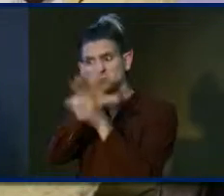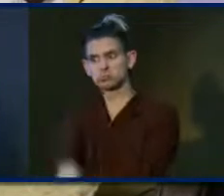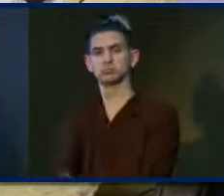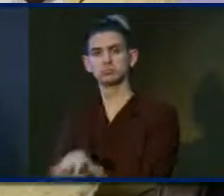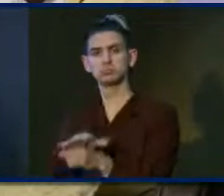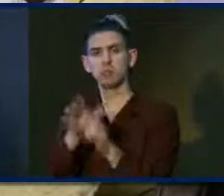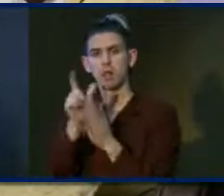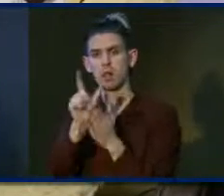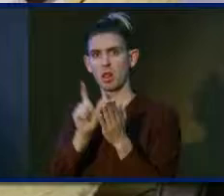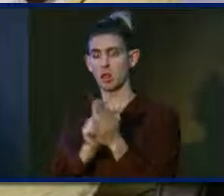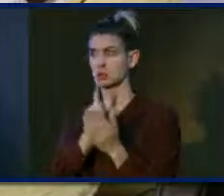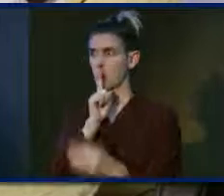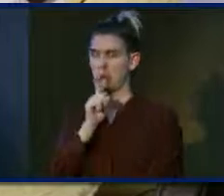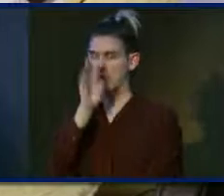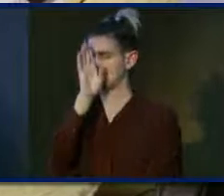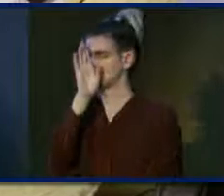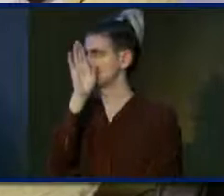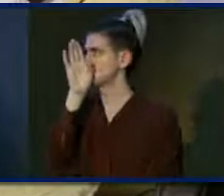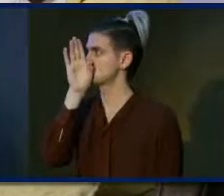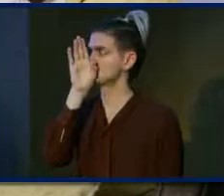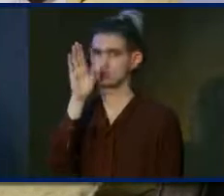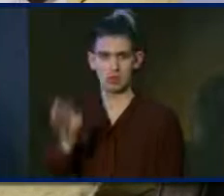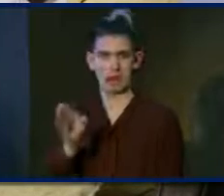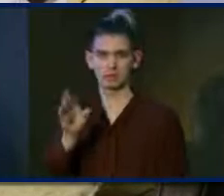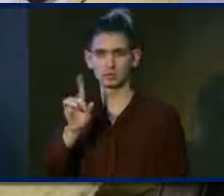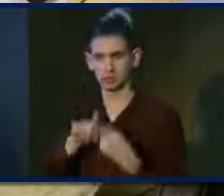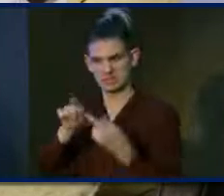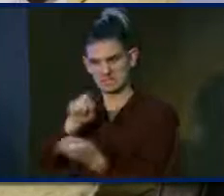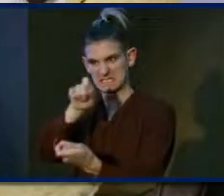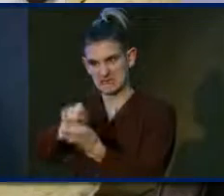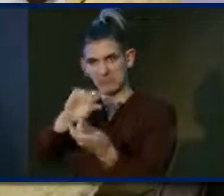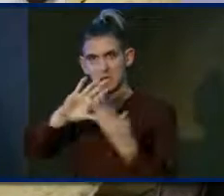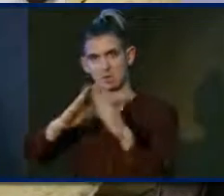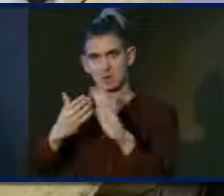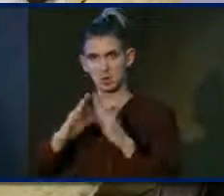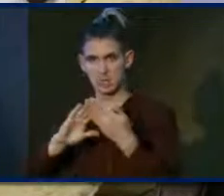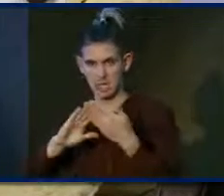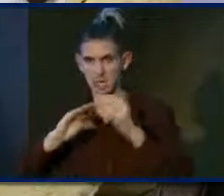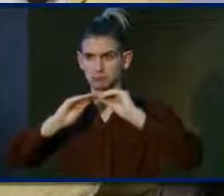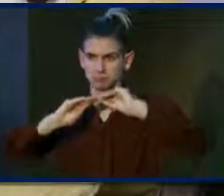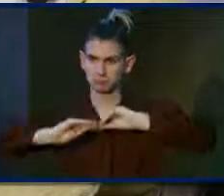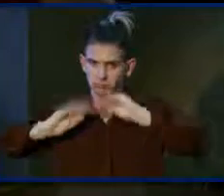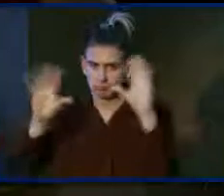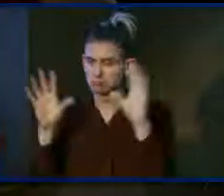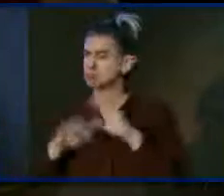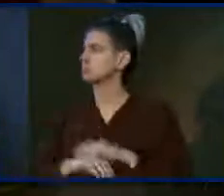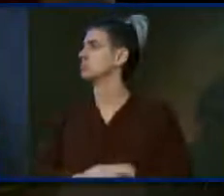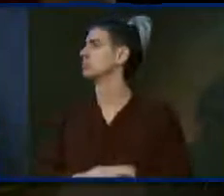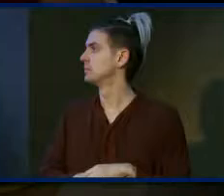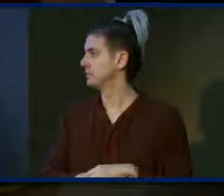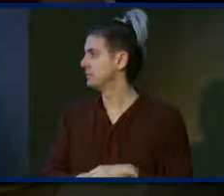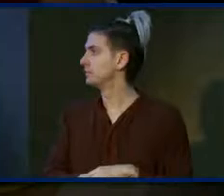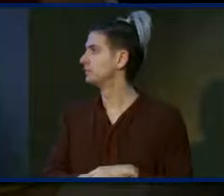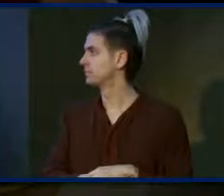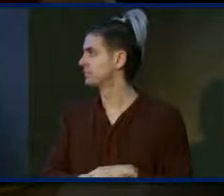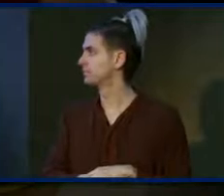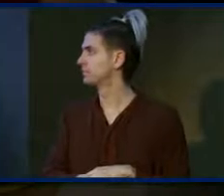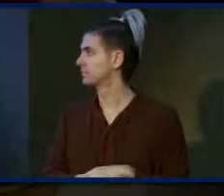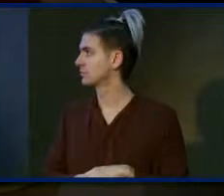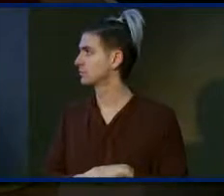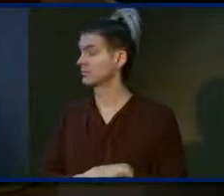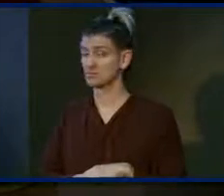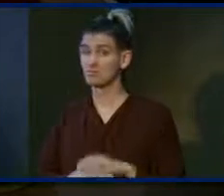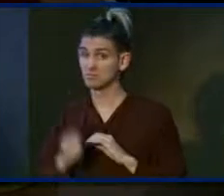rarely super direct. I mean, the water and line thing is appalling, but a lot of them are more, I don't know,